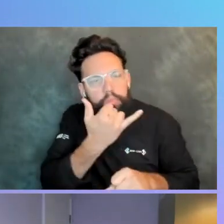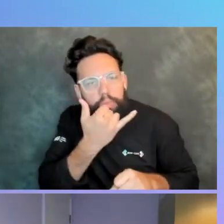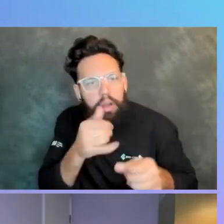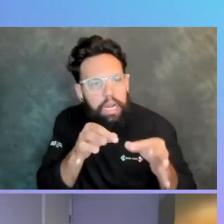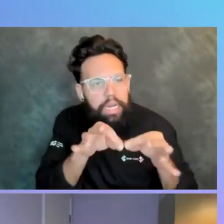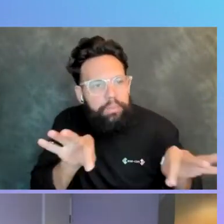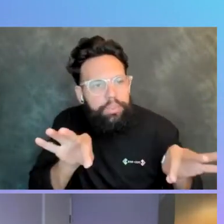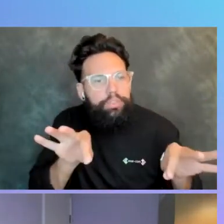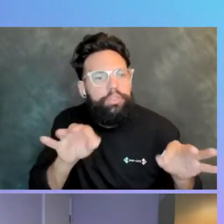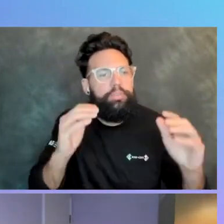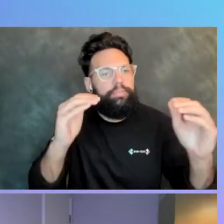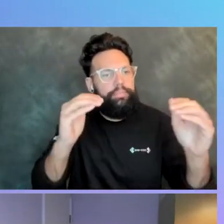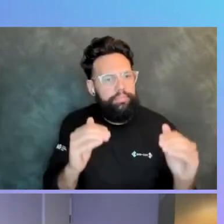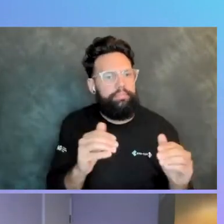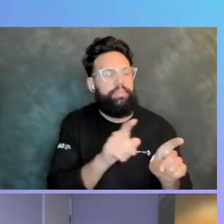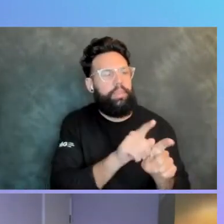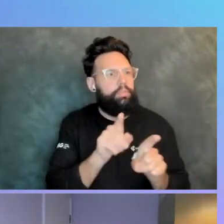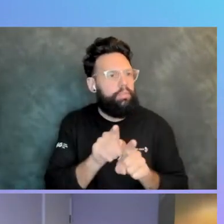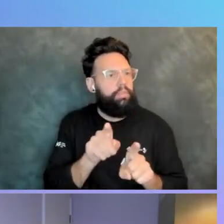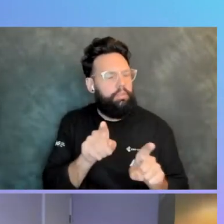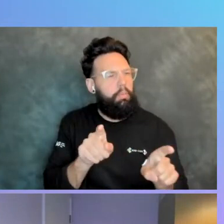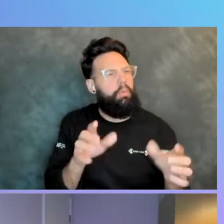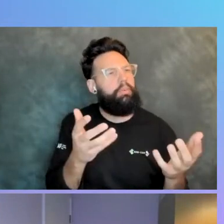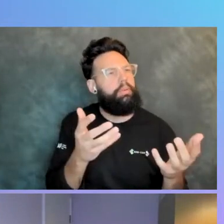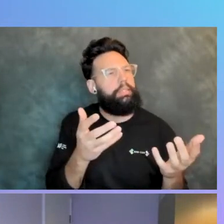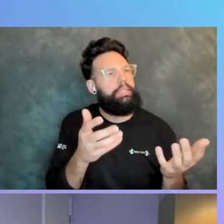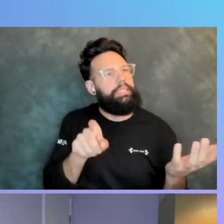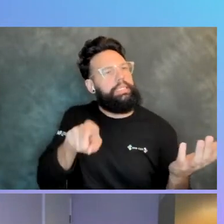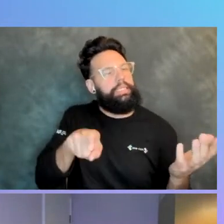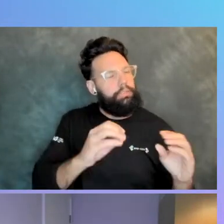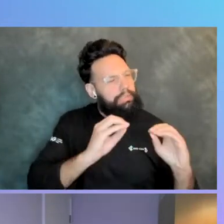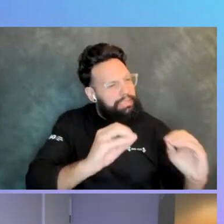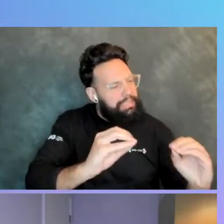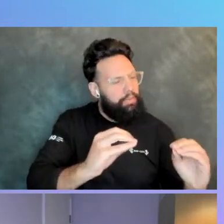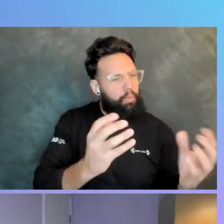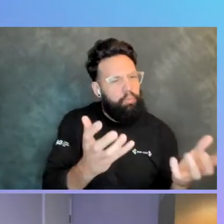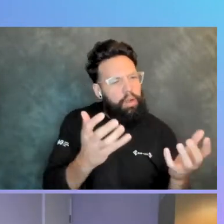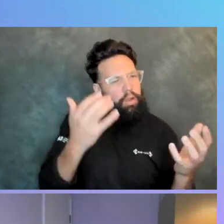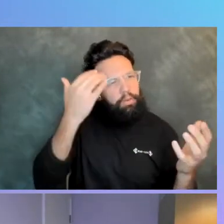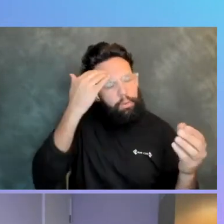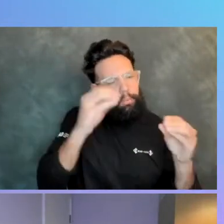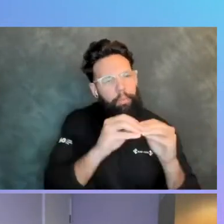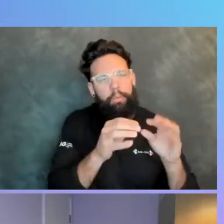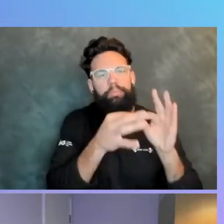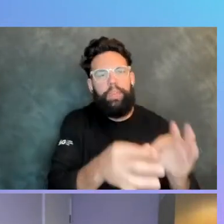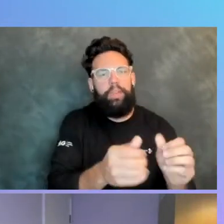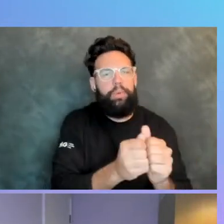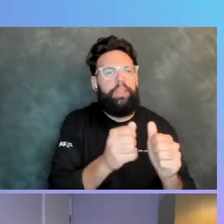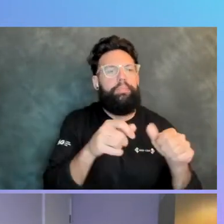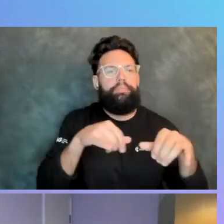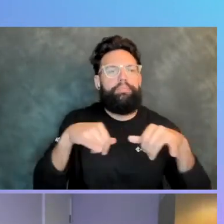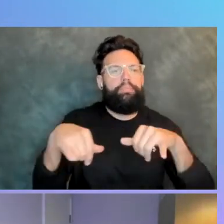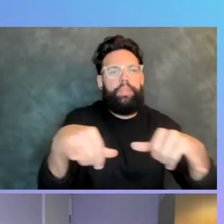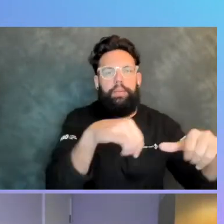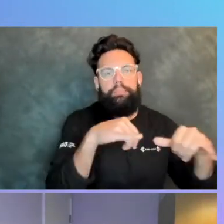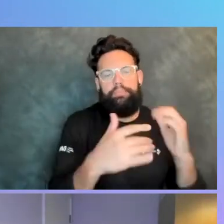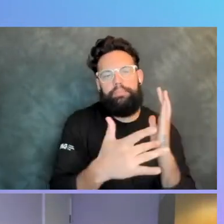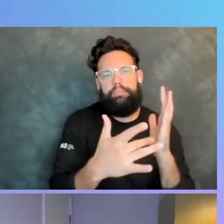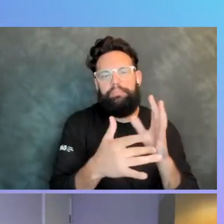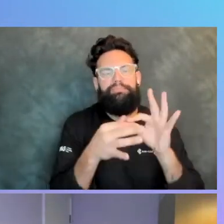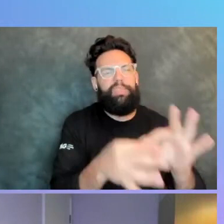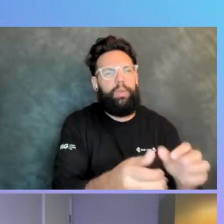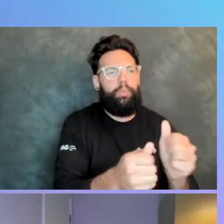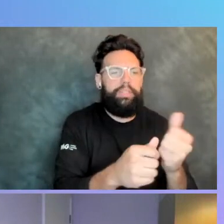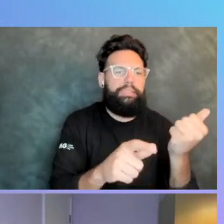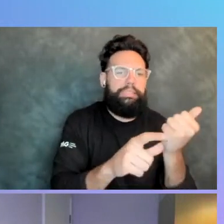may be used by participants in their sessions, and also how to tailor sessions to accommodate different needs. On this